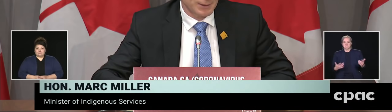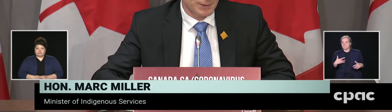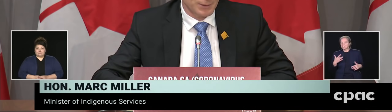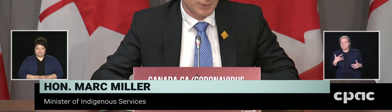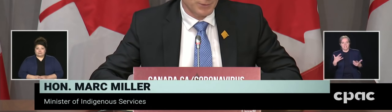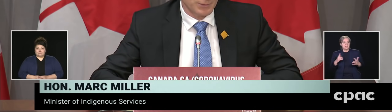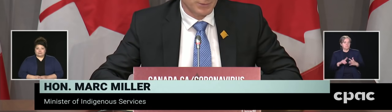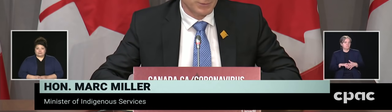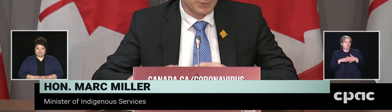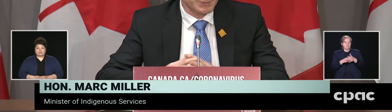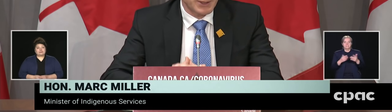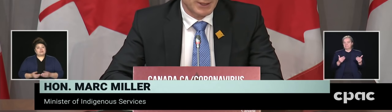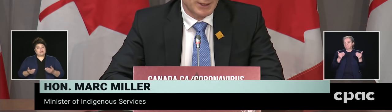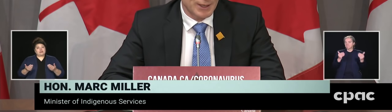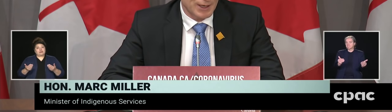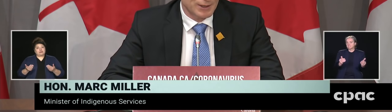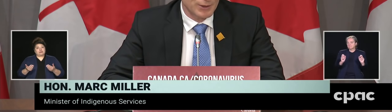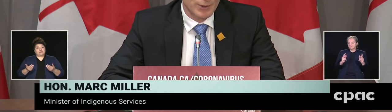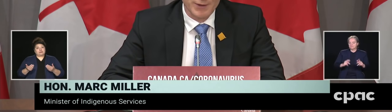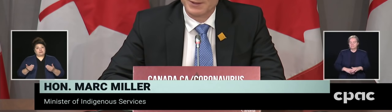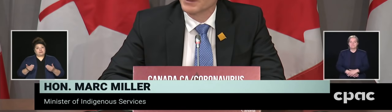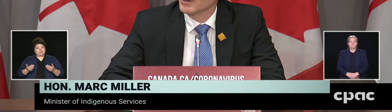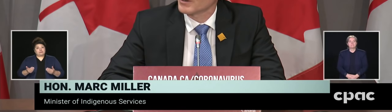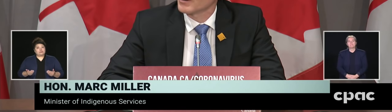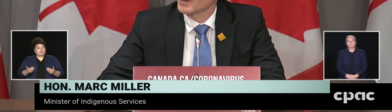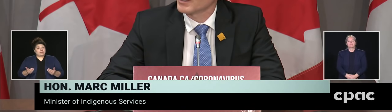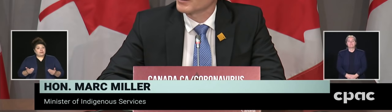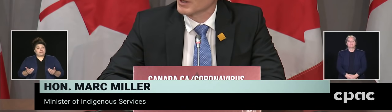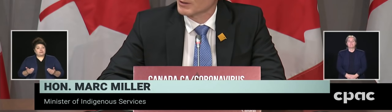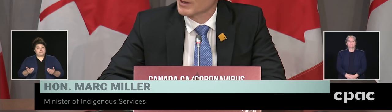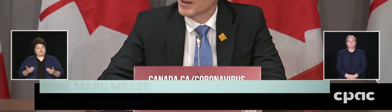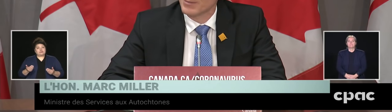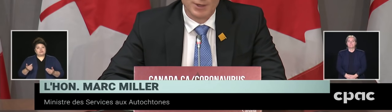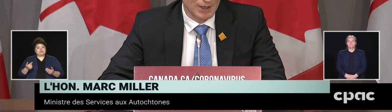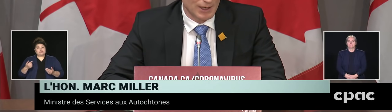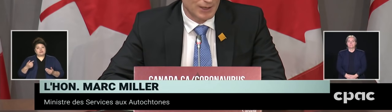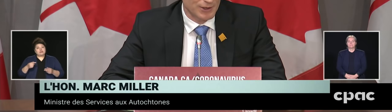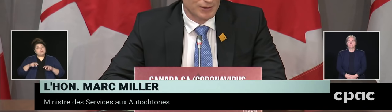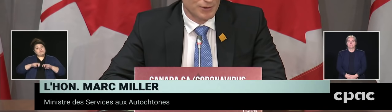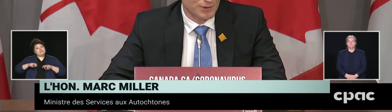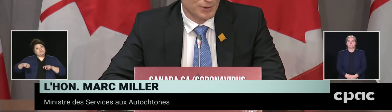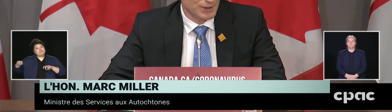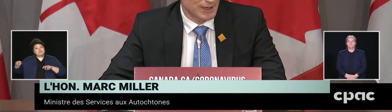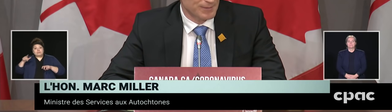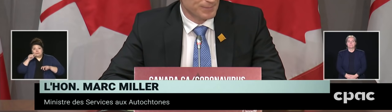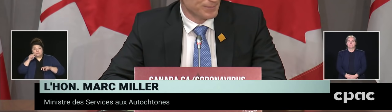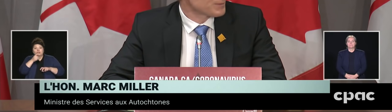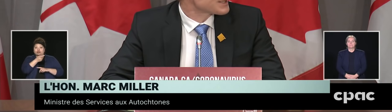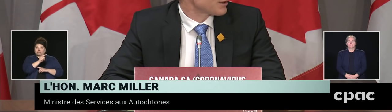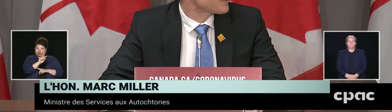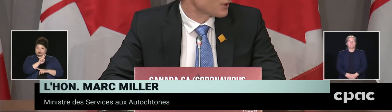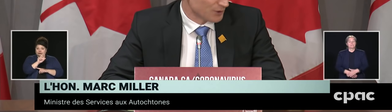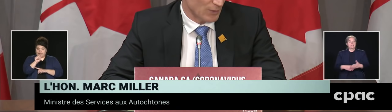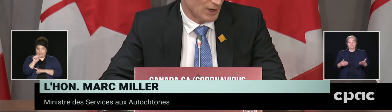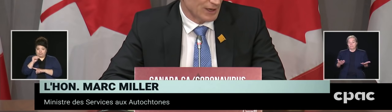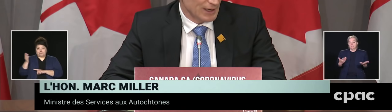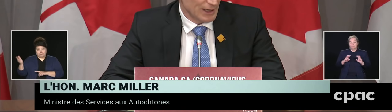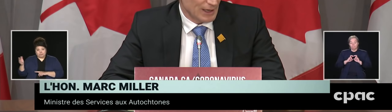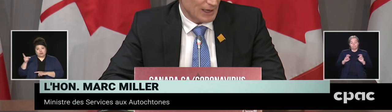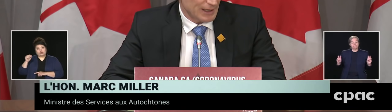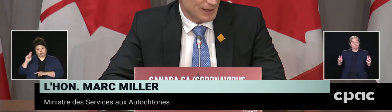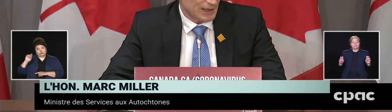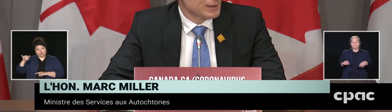Today, speaking and here with us are Dr. Tam, Dr. Njoo, myself, Dr.